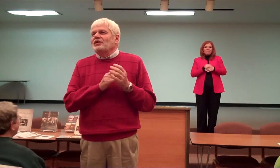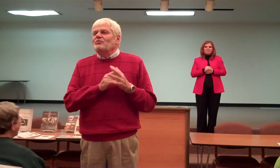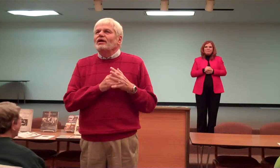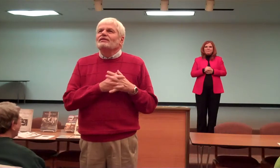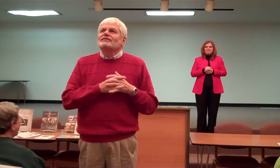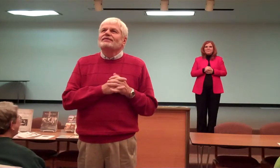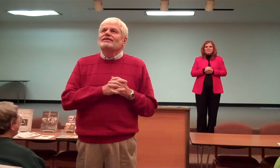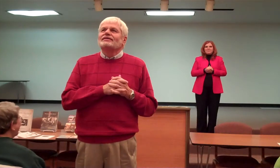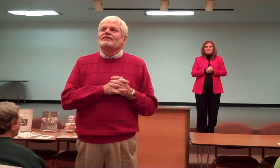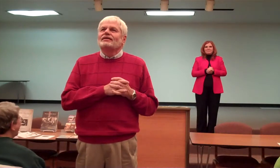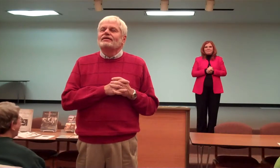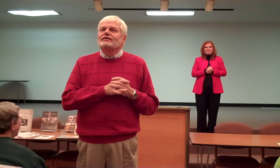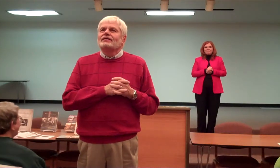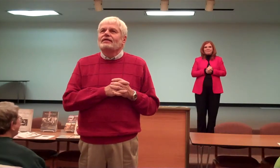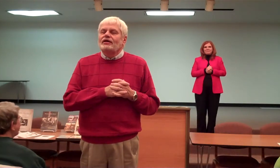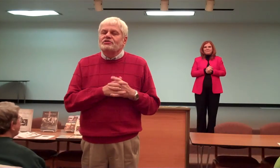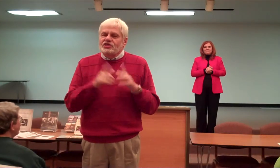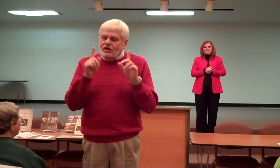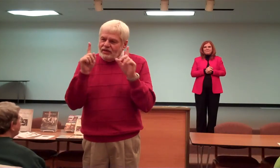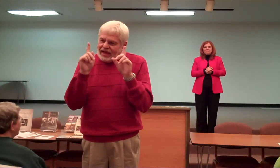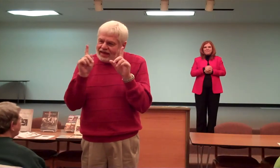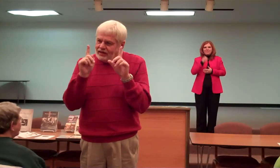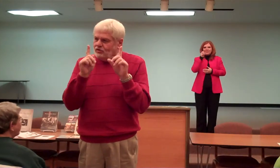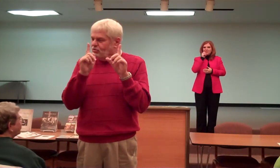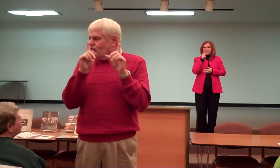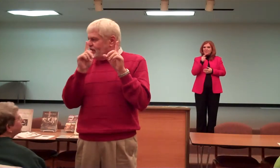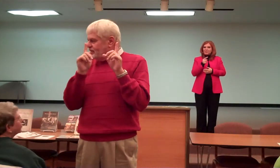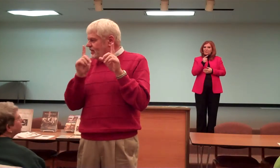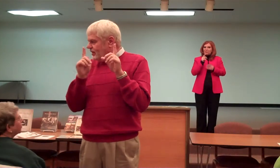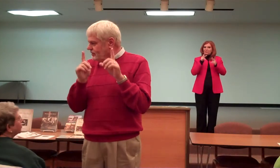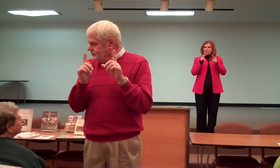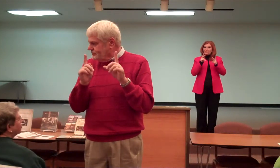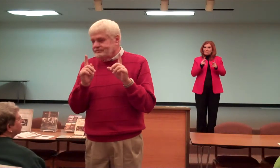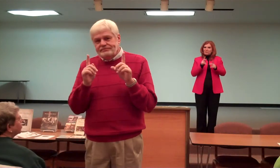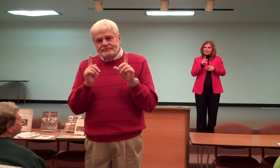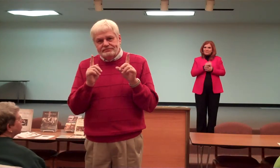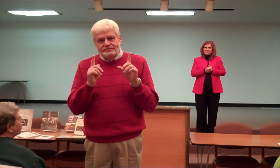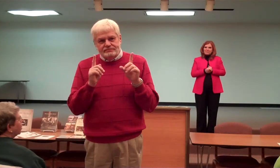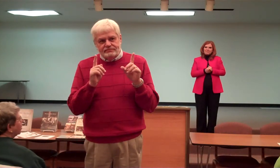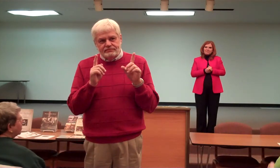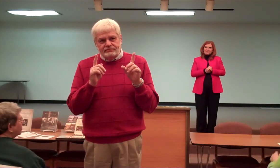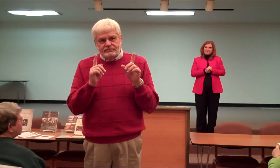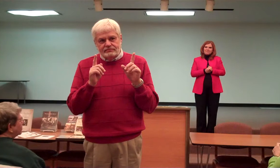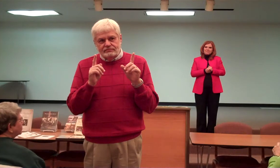cut him a little bit. He was the only Anglo born that day.